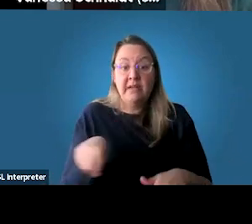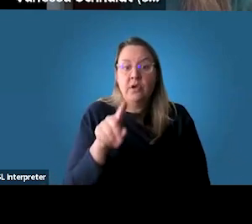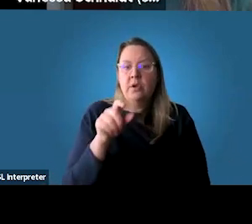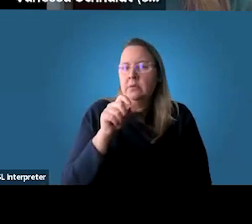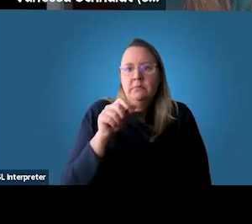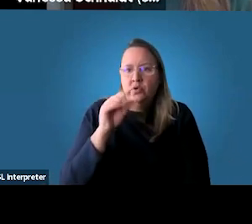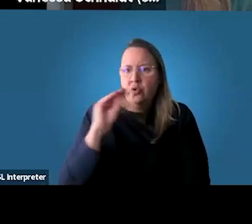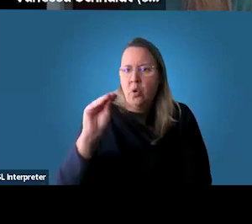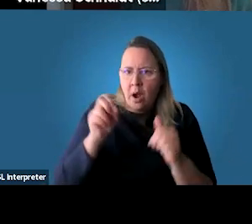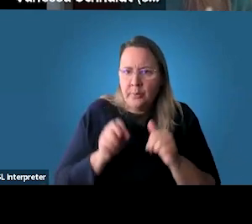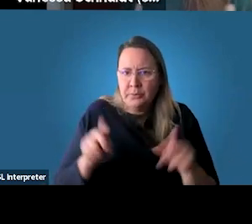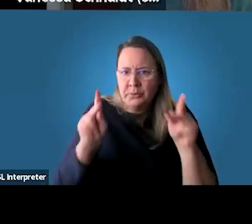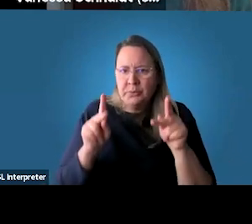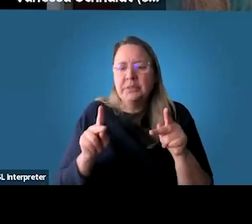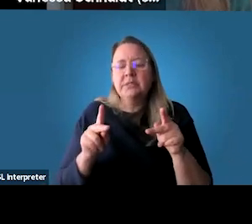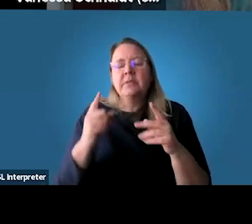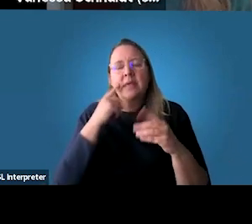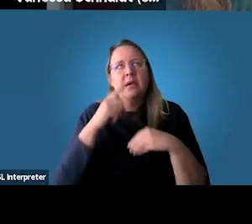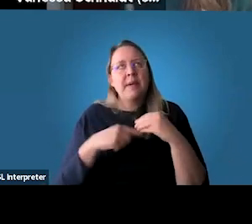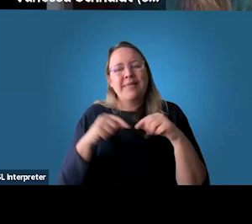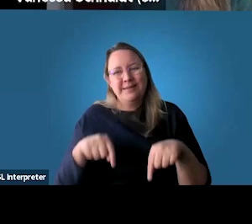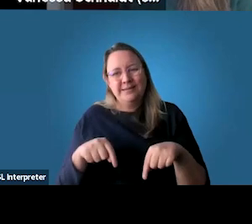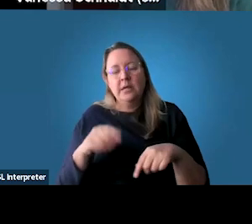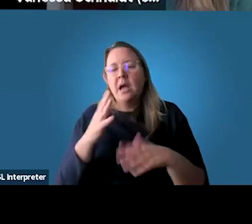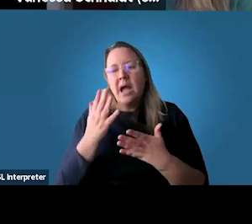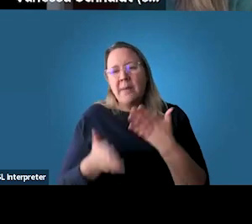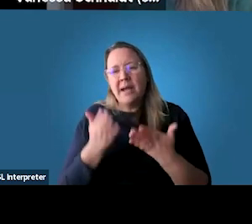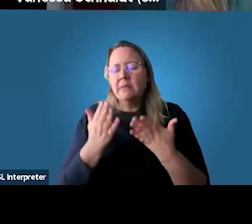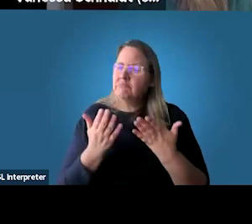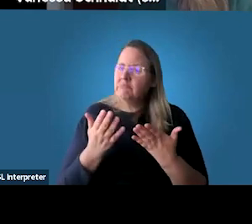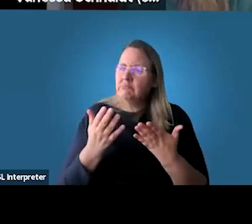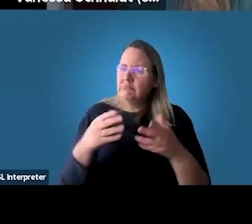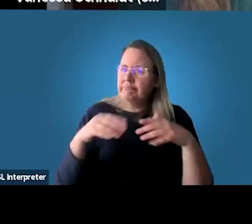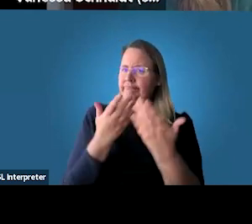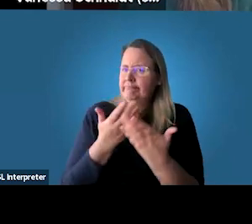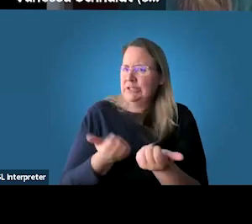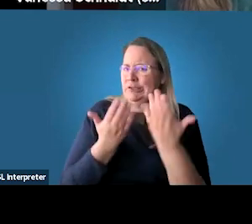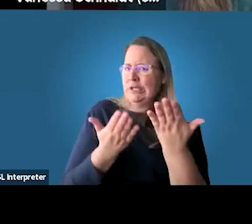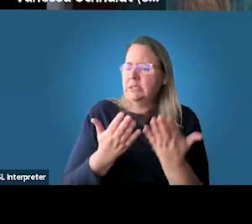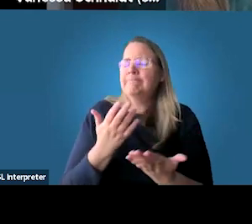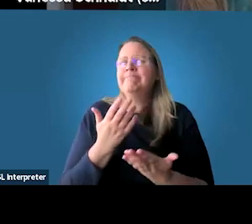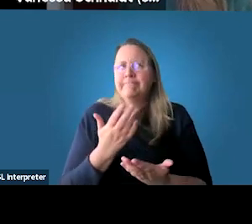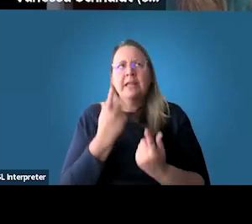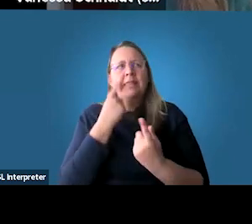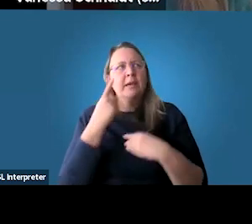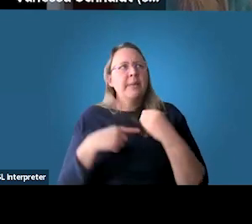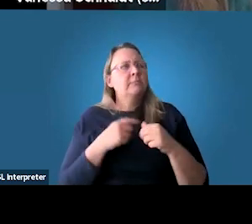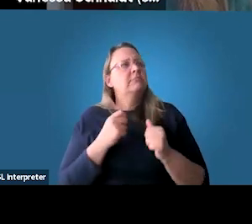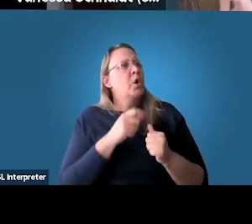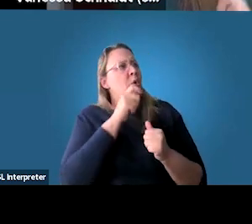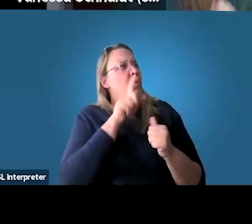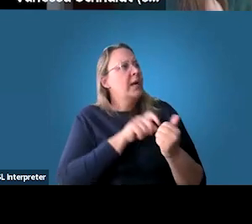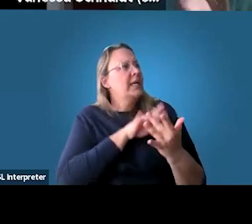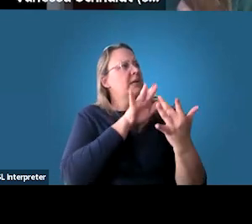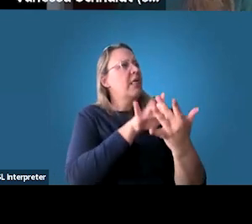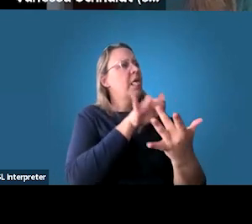had an opportunity to reflect on this recently, I invite you to carve out some time to understand who do you need to reach and